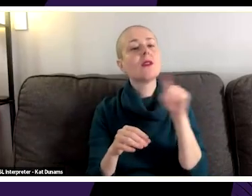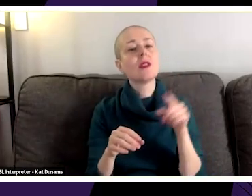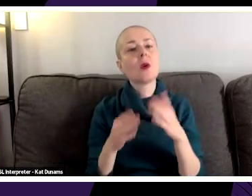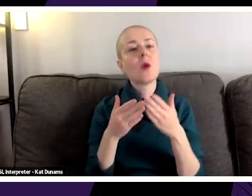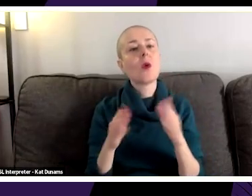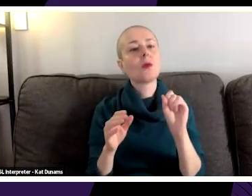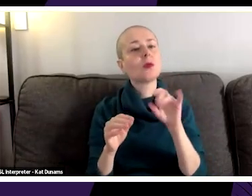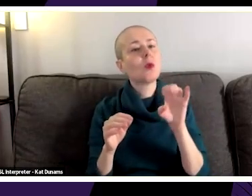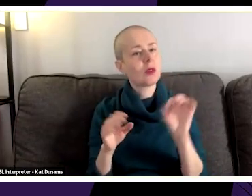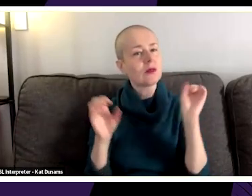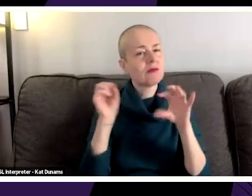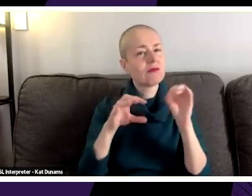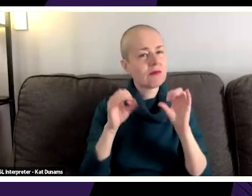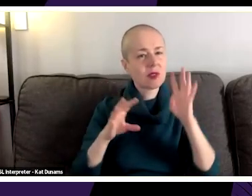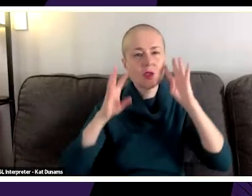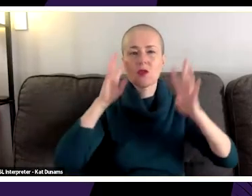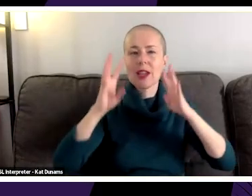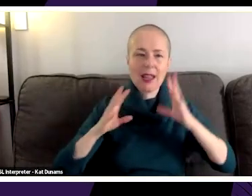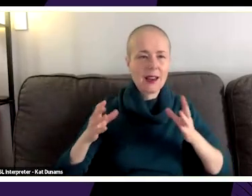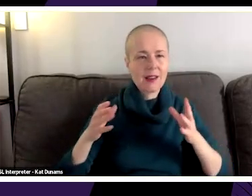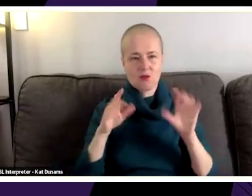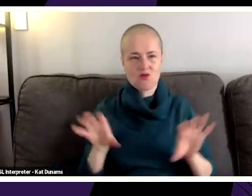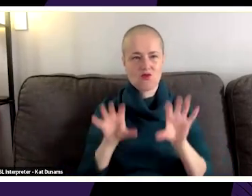of collective creation that drives our work.